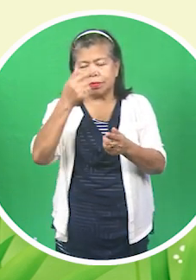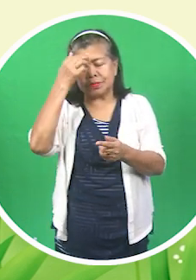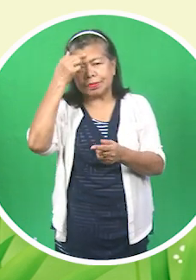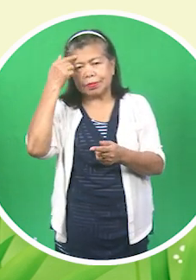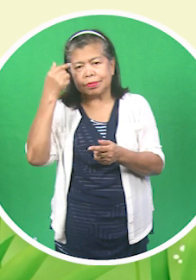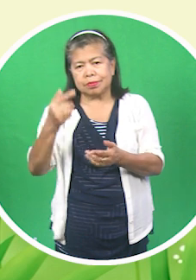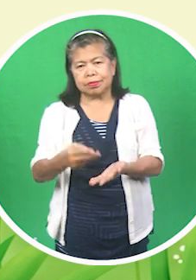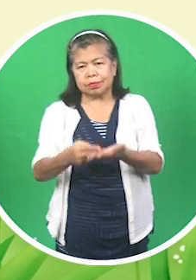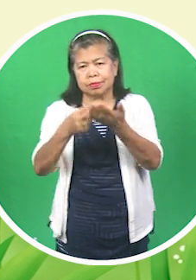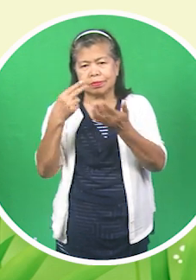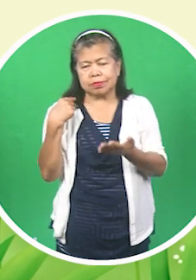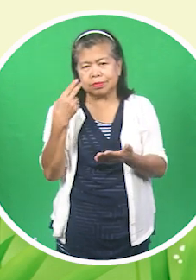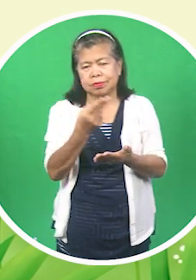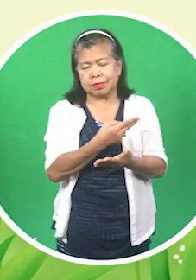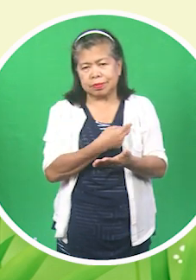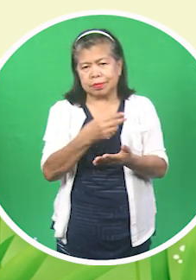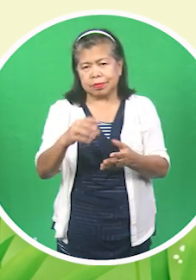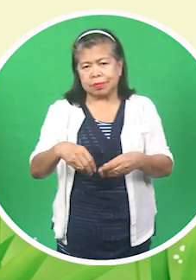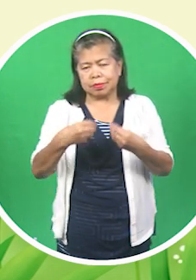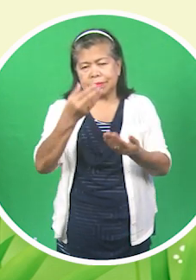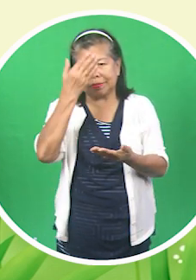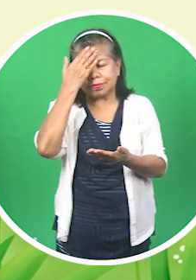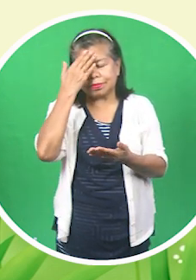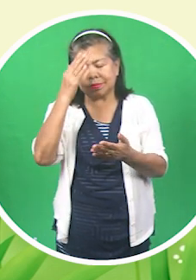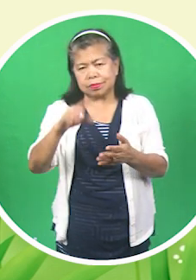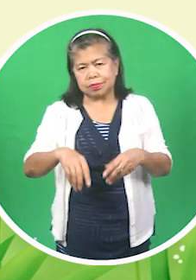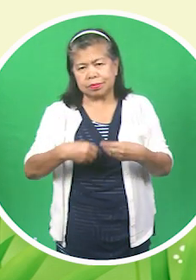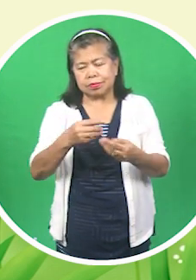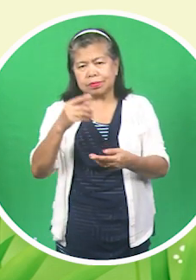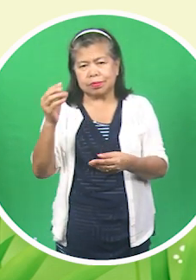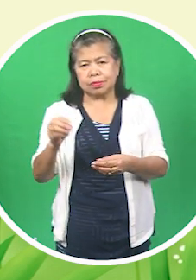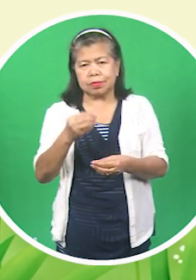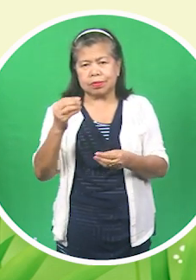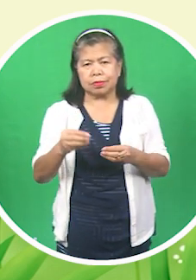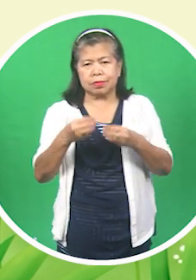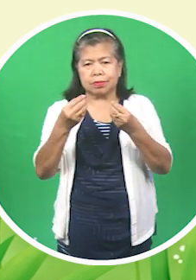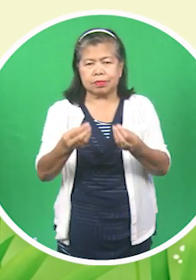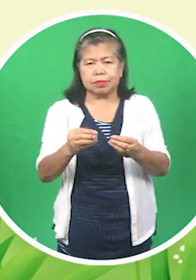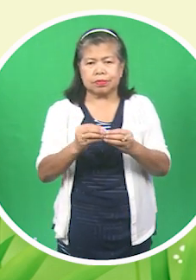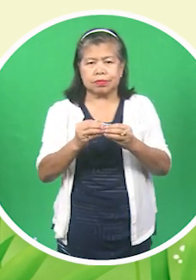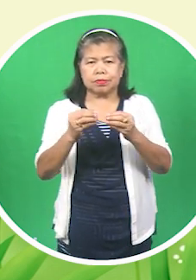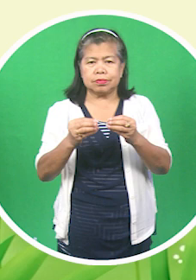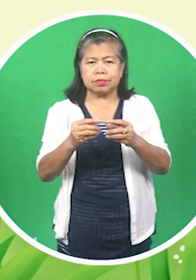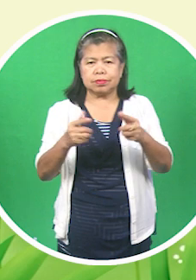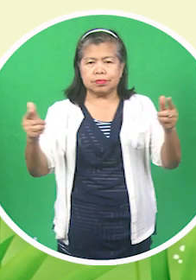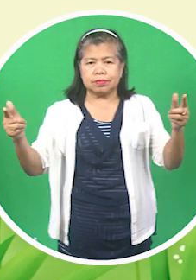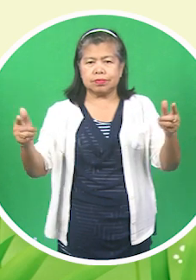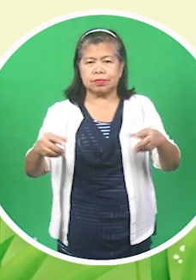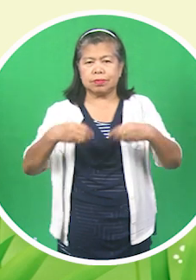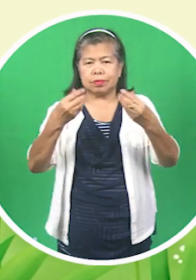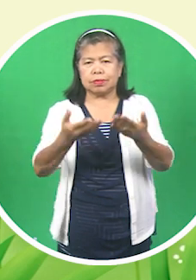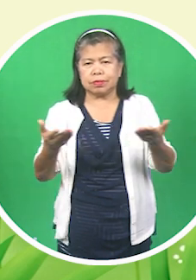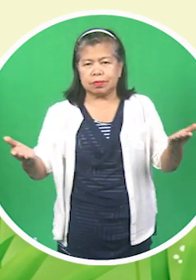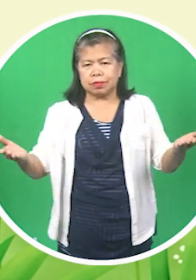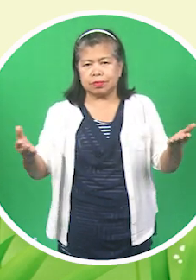gift because He loves us. It makes us know and love God more and more. This is greater